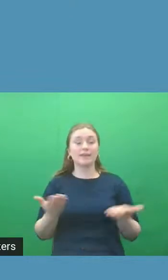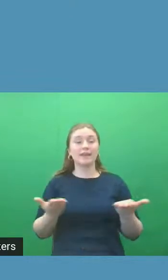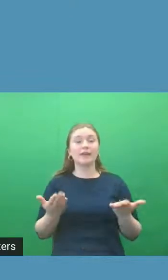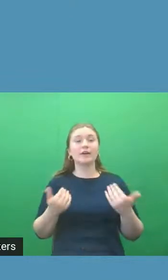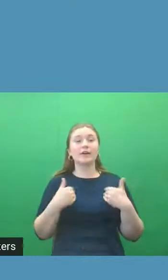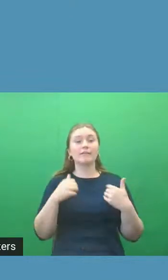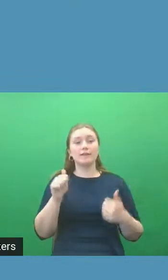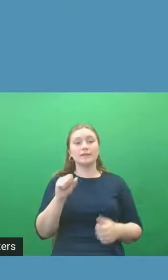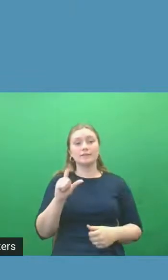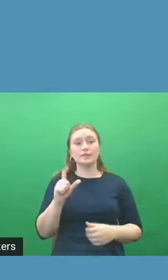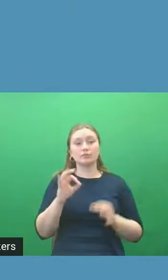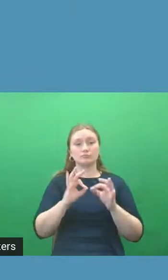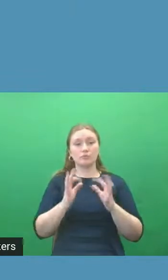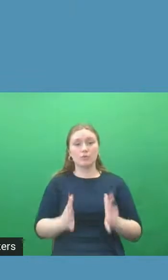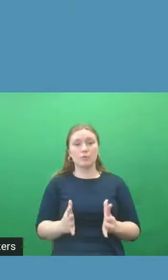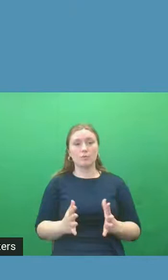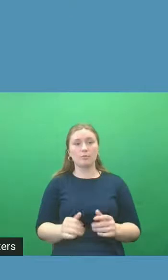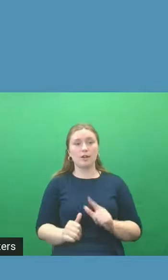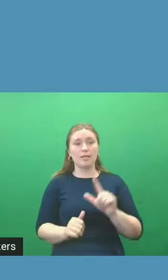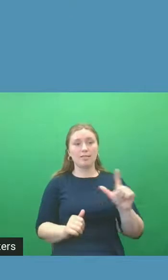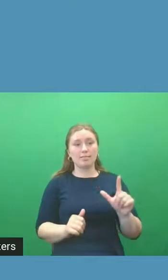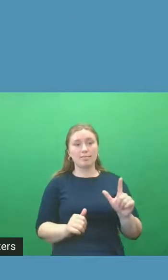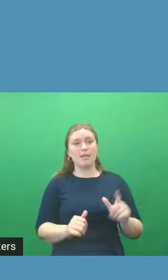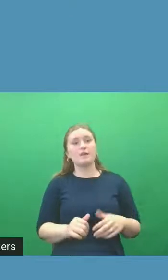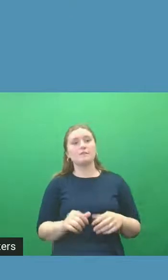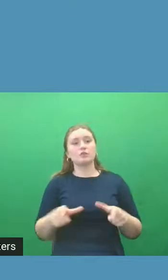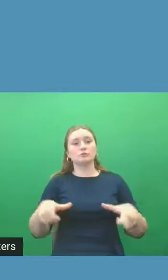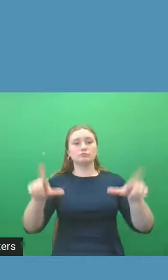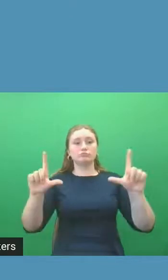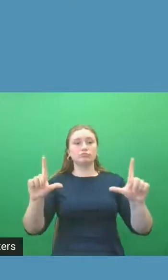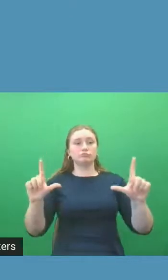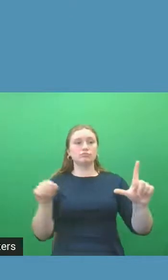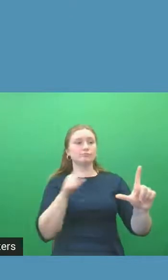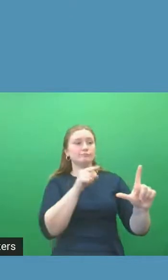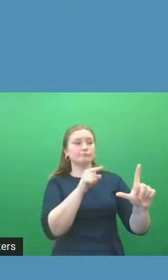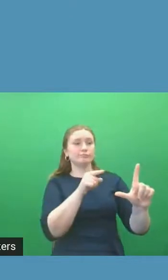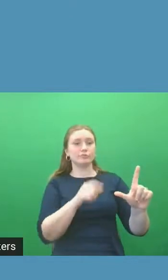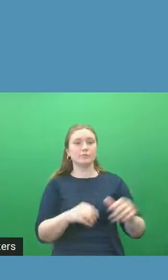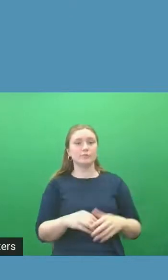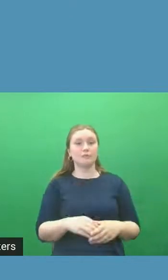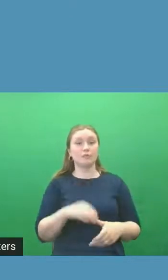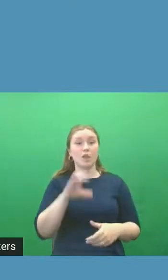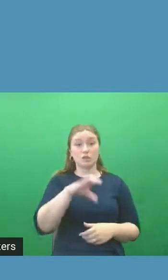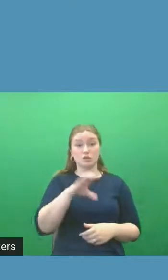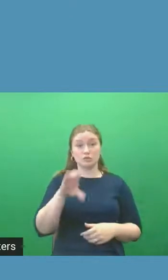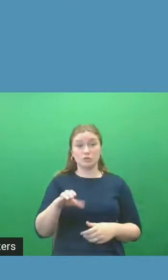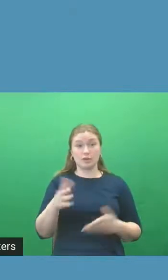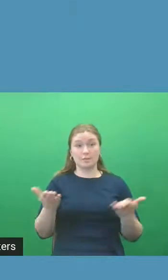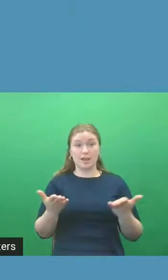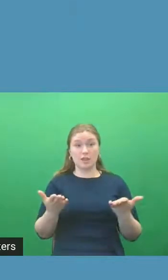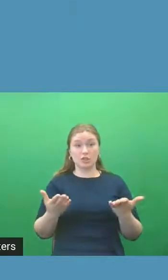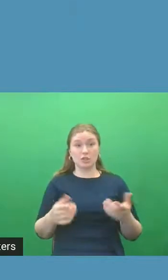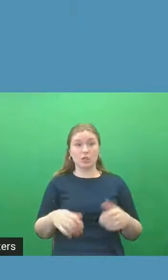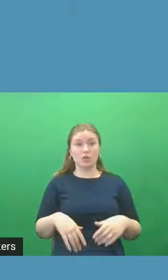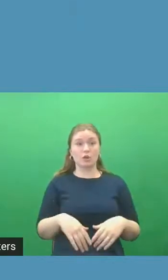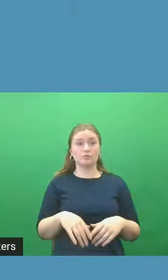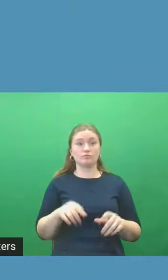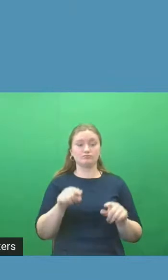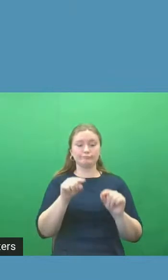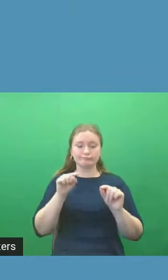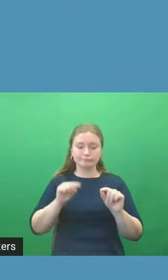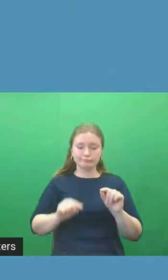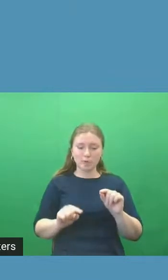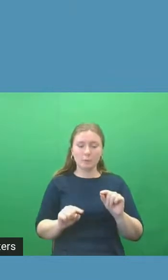who will be on the left side of your screen, and let you know that captioning for today's program is embedded in a box just below the YouTube player on